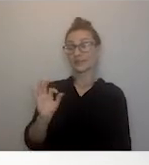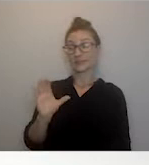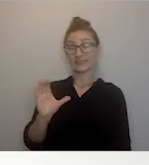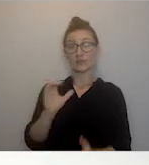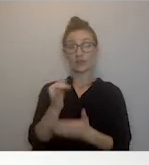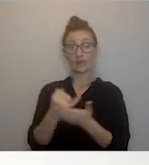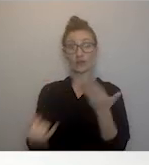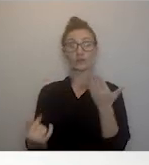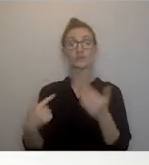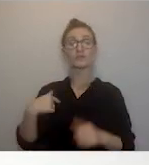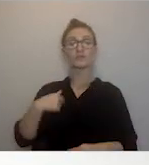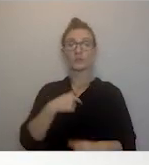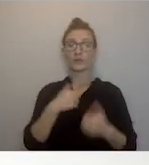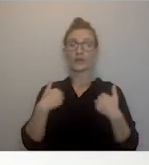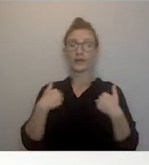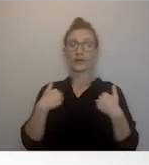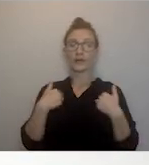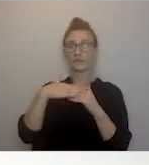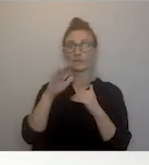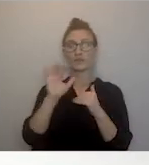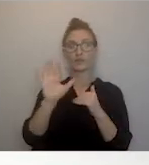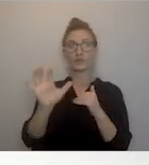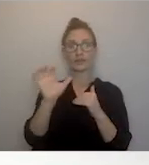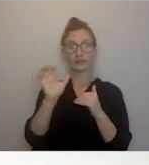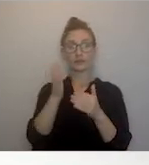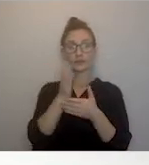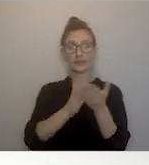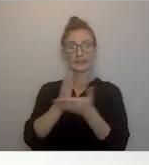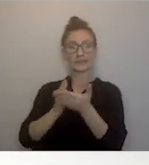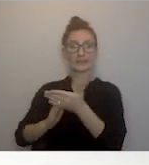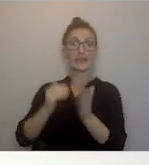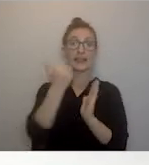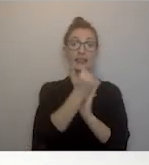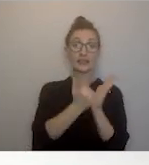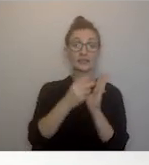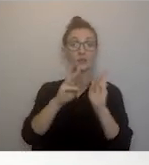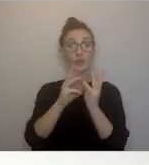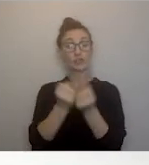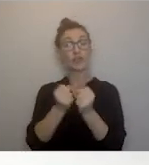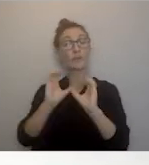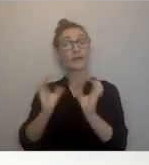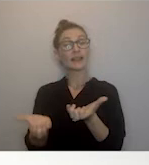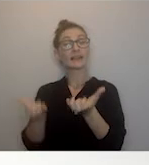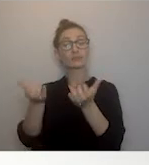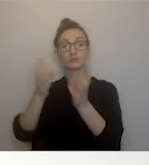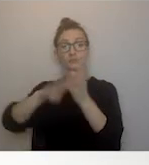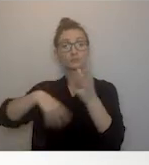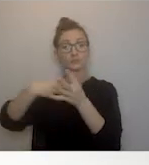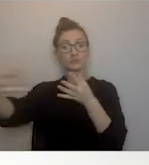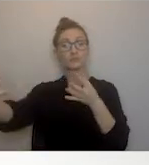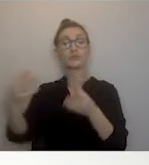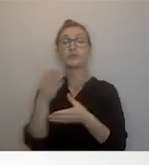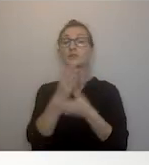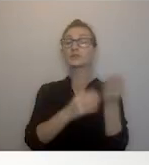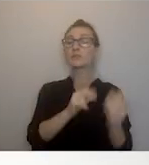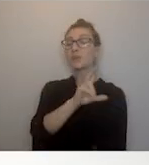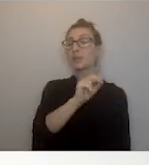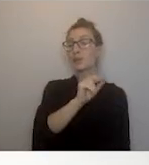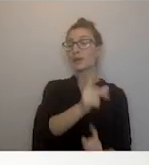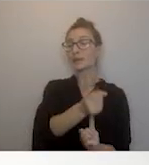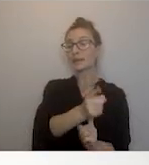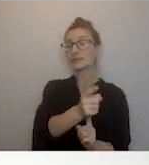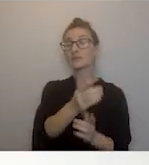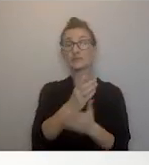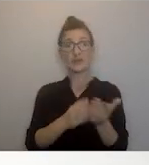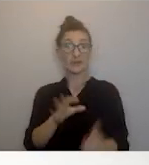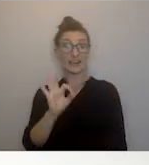So within CFC Arts in-house, we have about 500 plus pieces of cross-disciplinary lessons, workshops, and class outlines. Some of our workshops